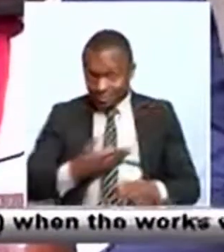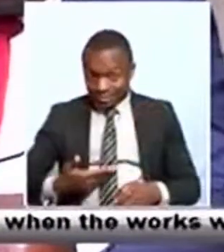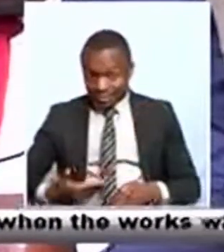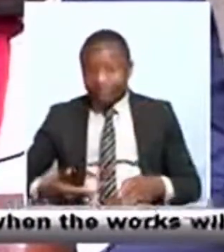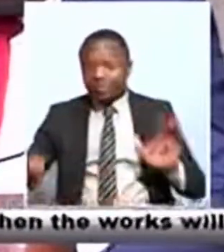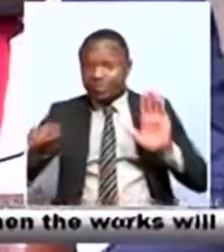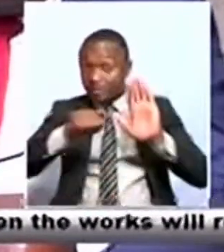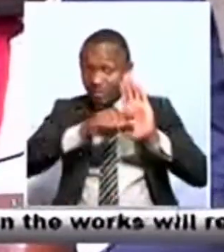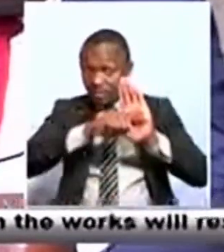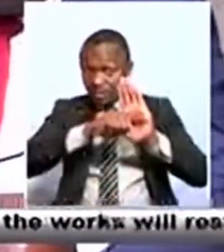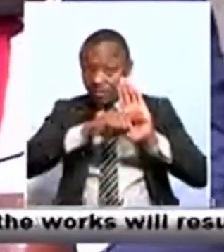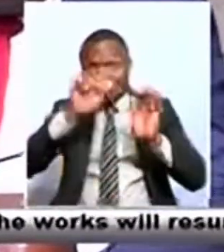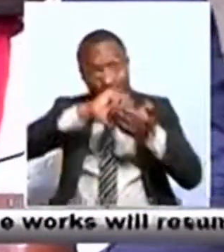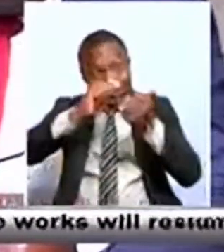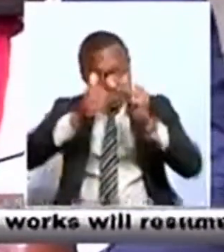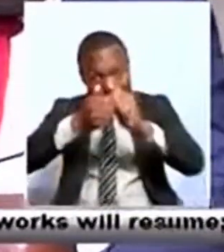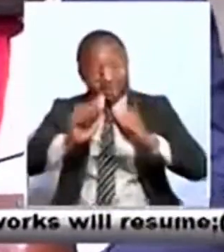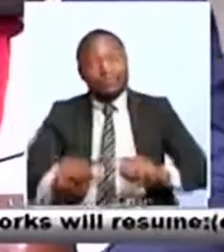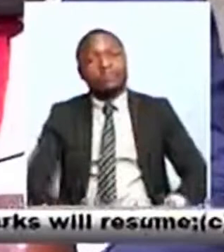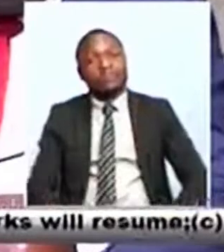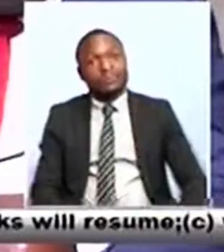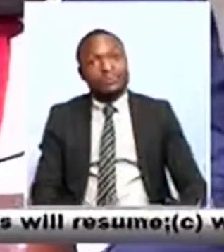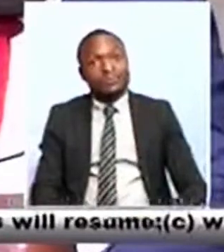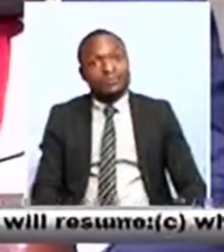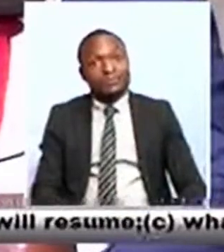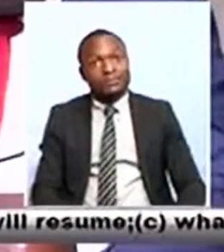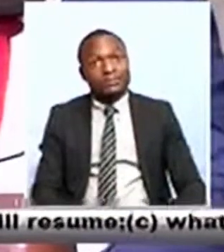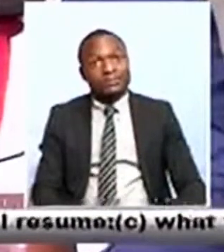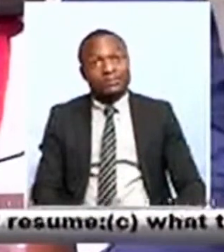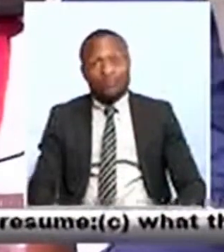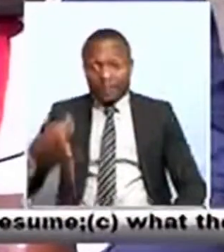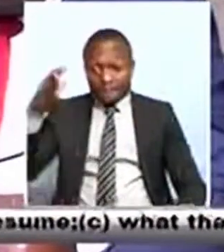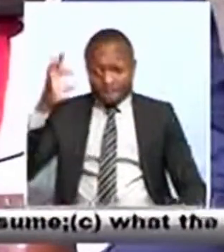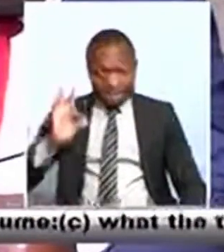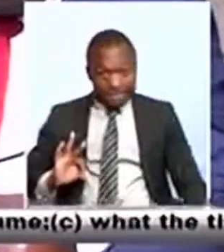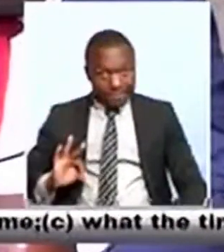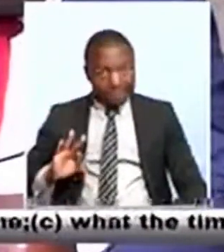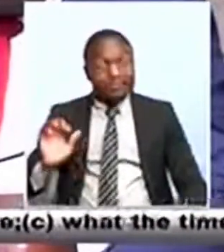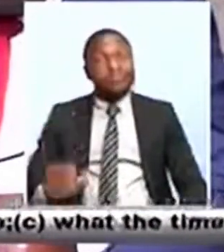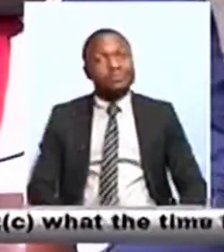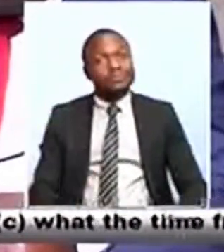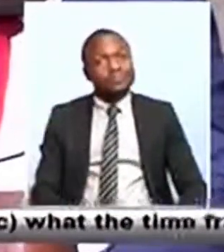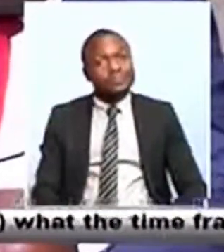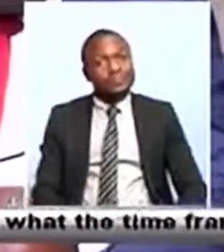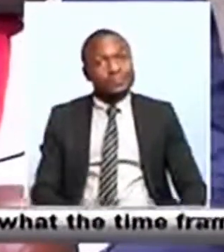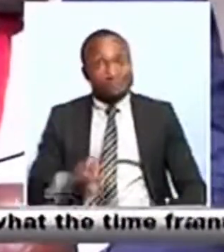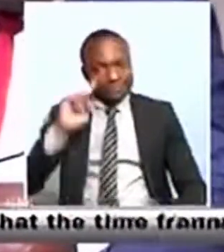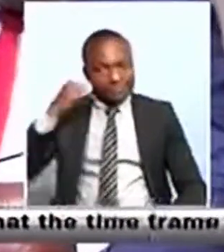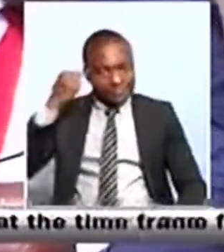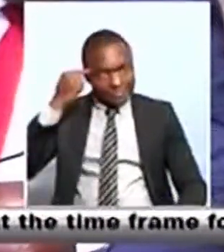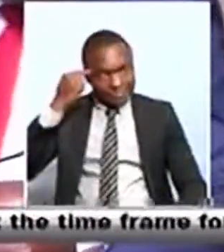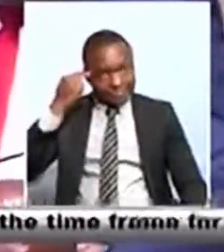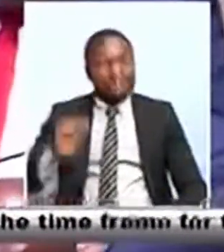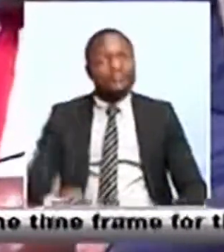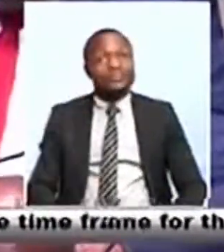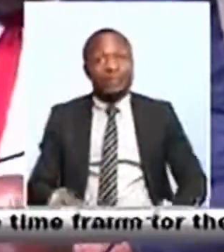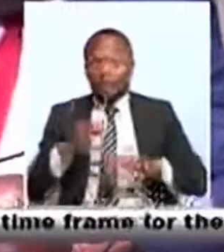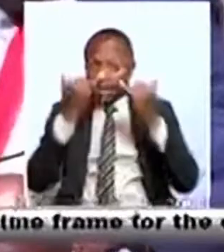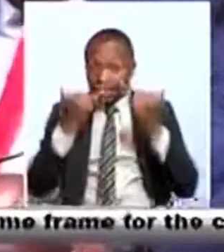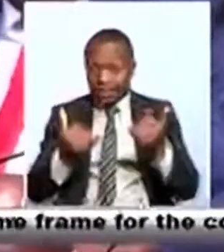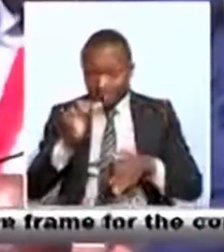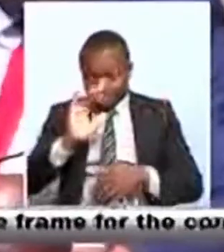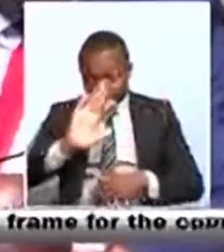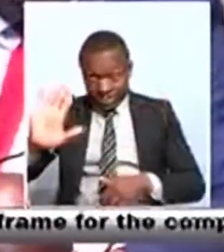negative effect to the beneficiaries and the government. Now my